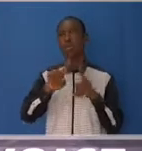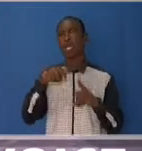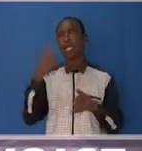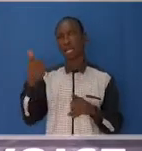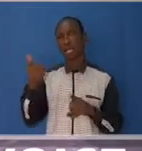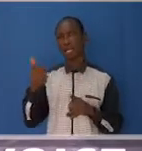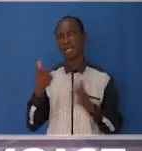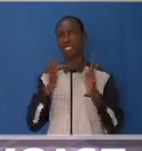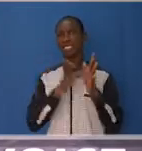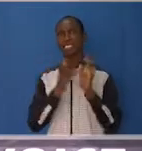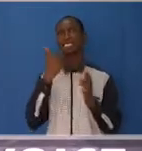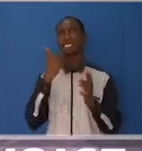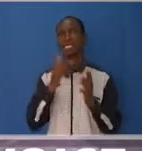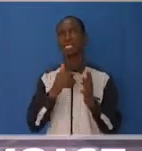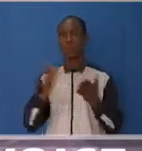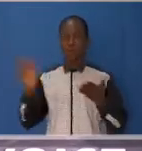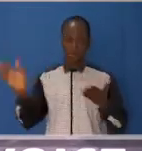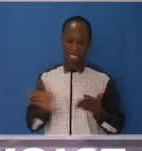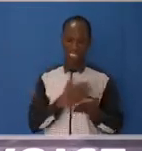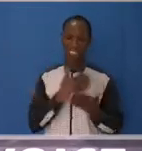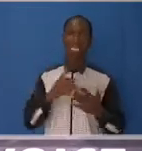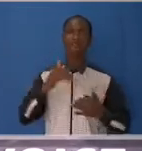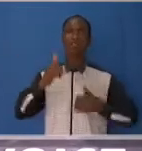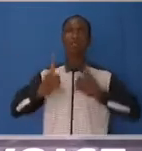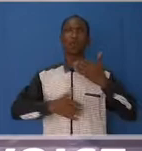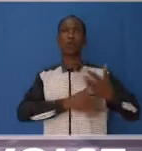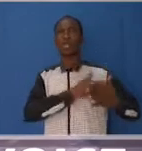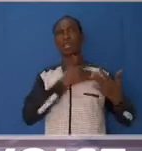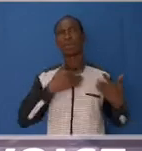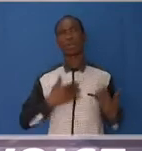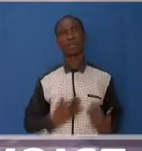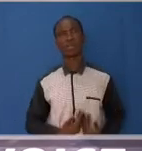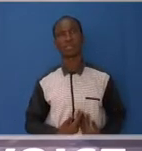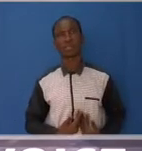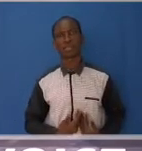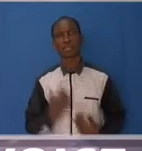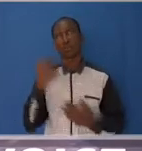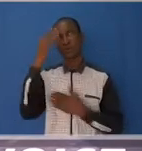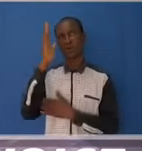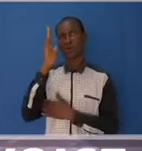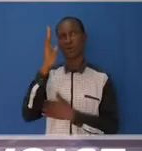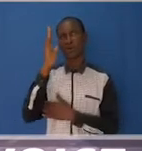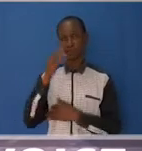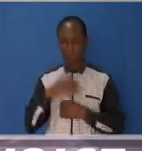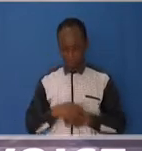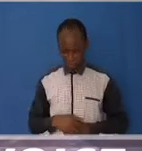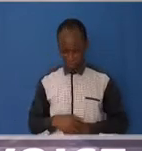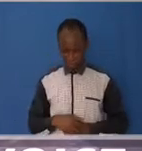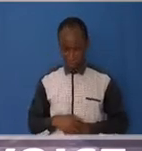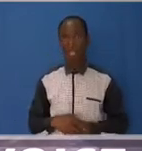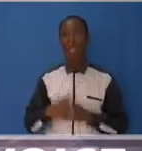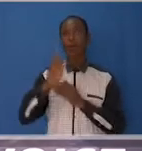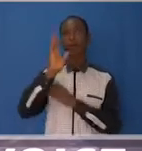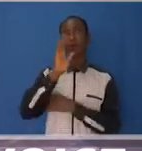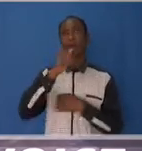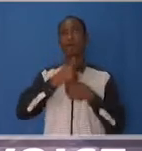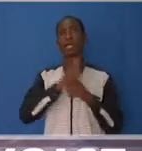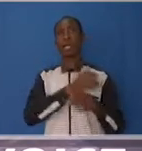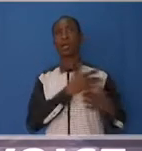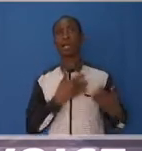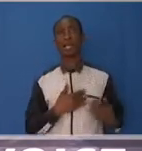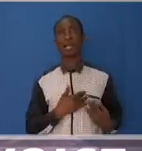wo yakomammu e ma Nyankopon enti o Nyankopon egbo nipa no ye akoma no